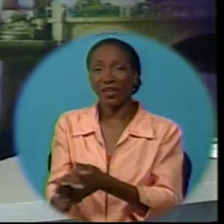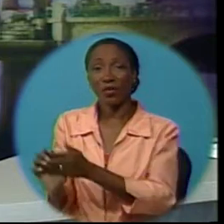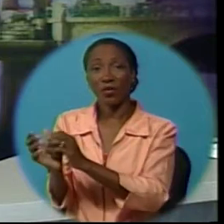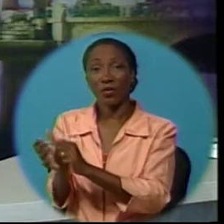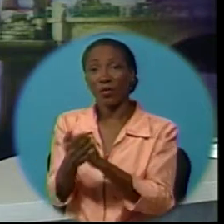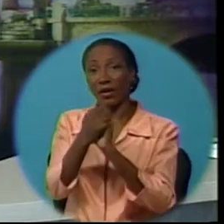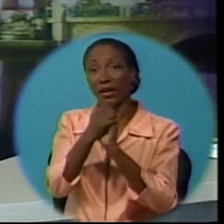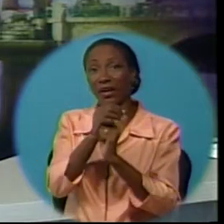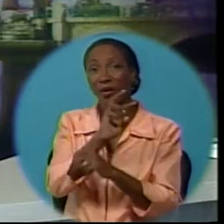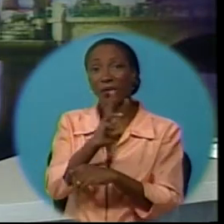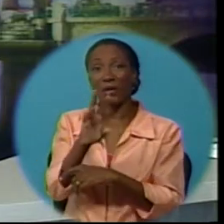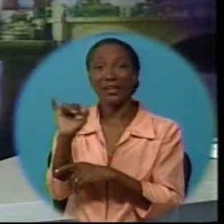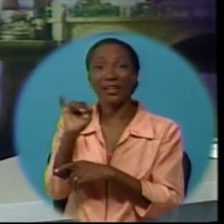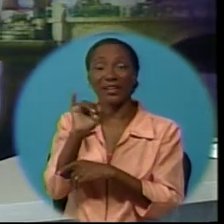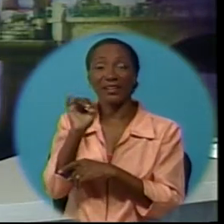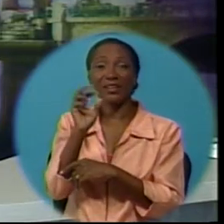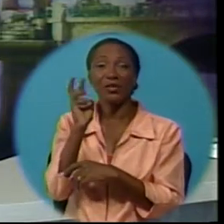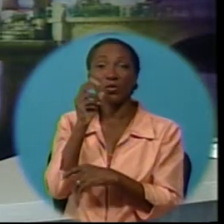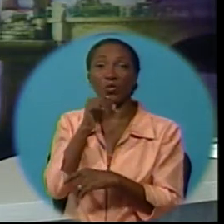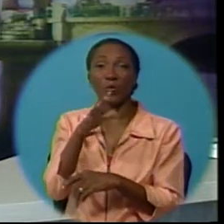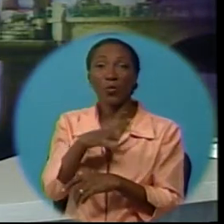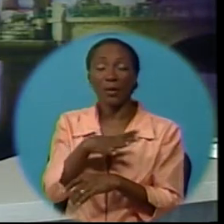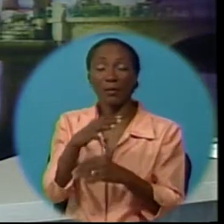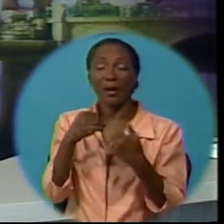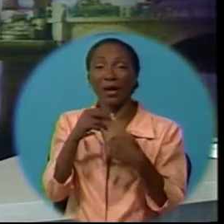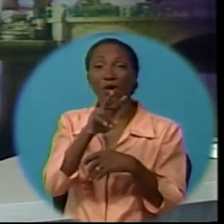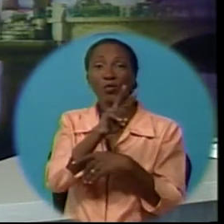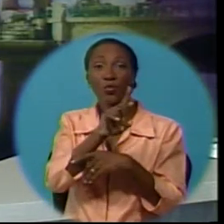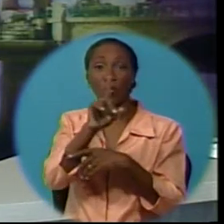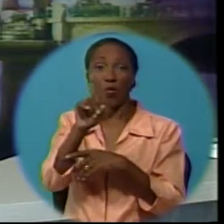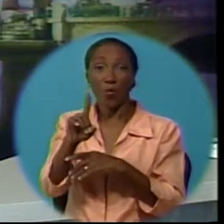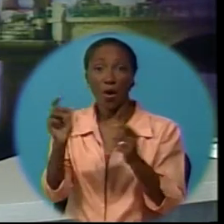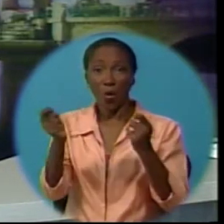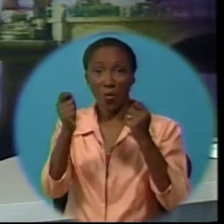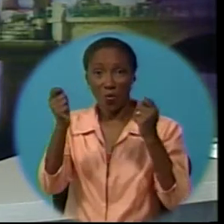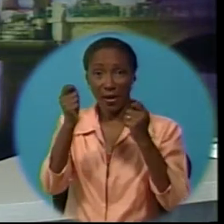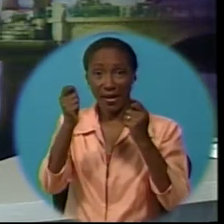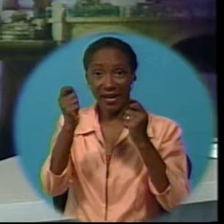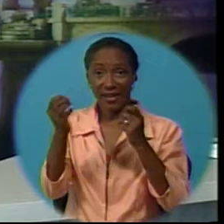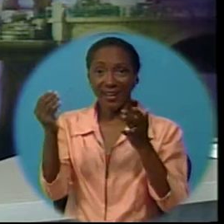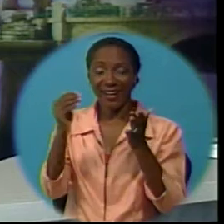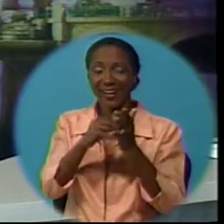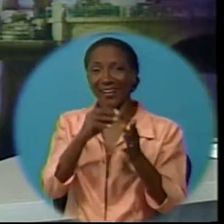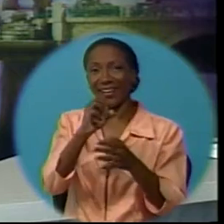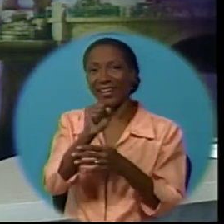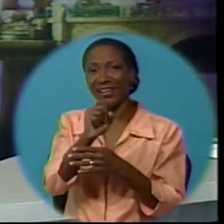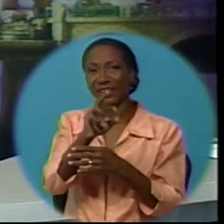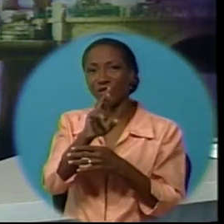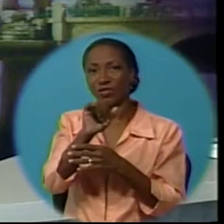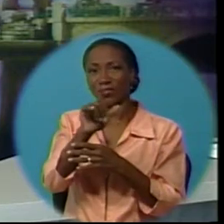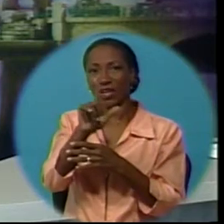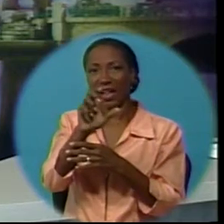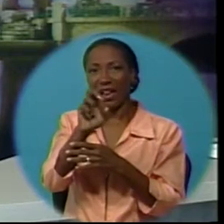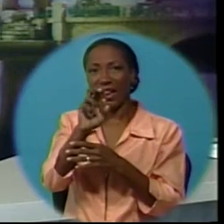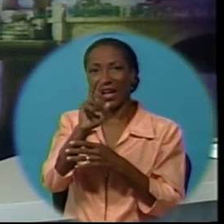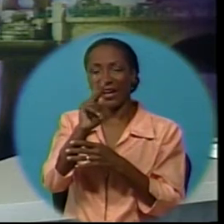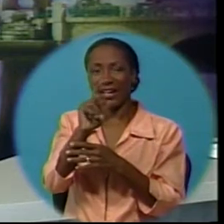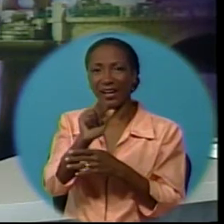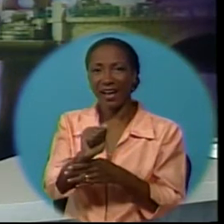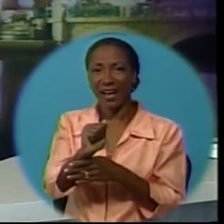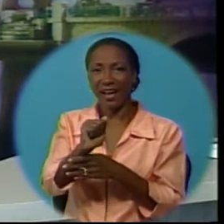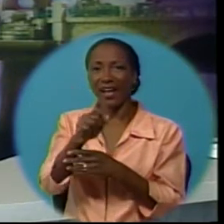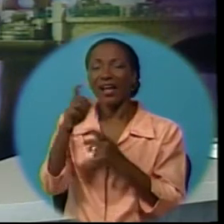have gone 2-1 up in their one-day international series with hosts Sri Lanka women, after winning Game 3 this morning via